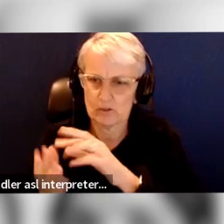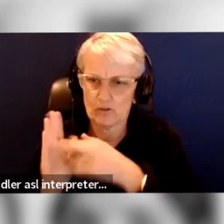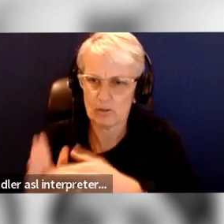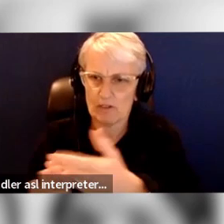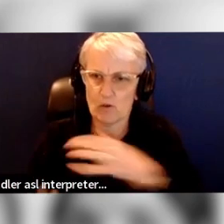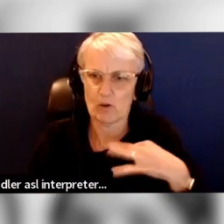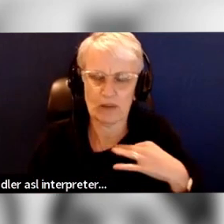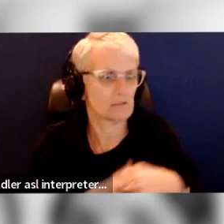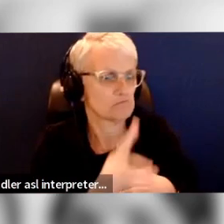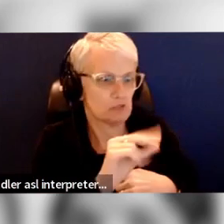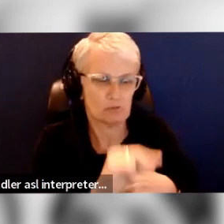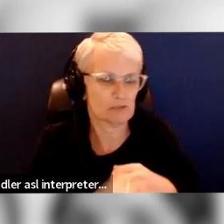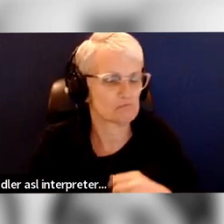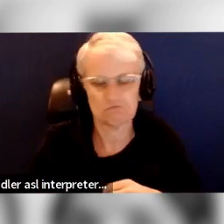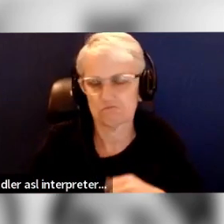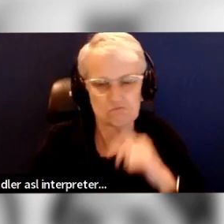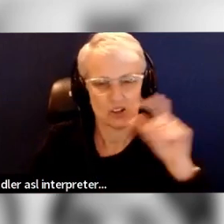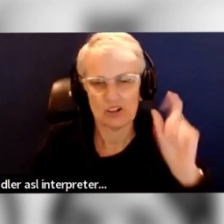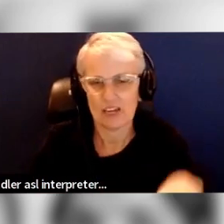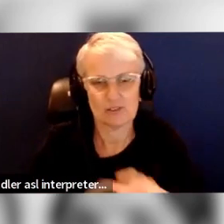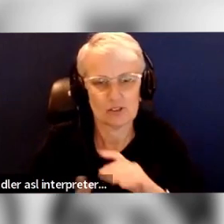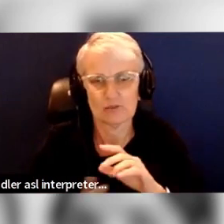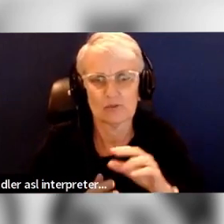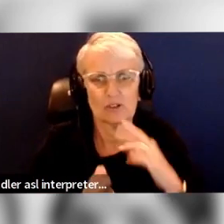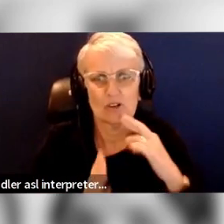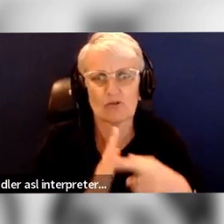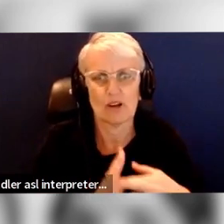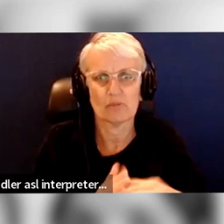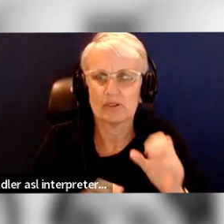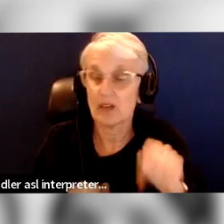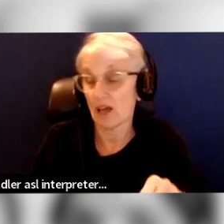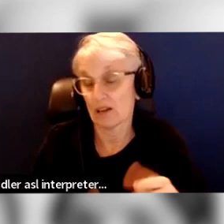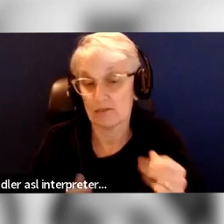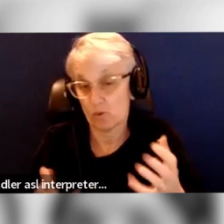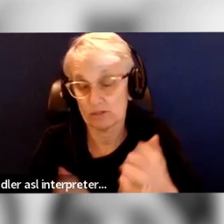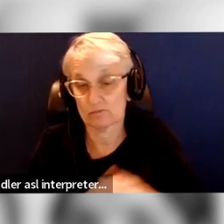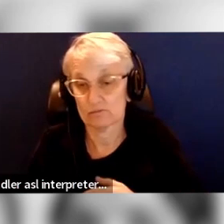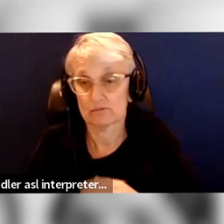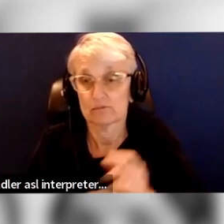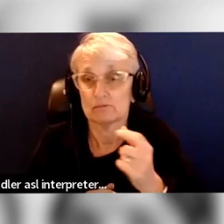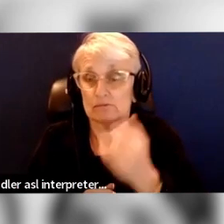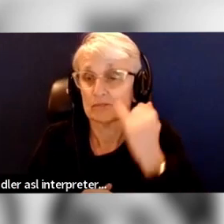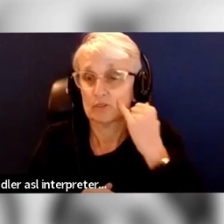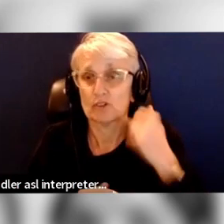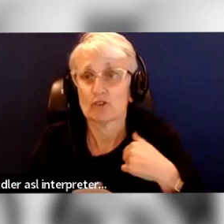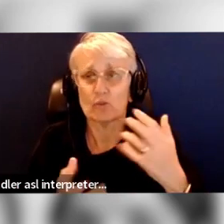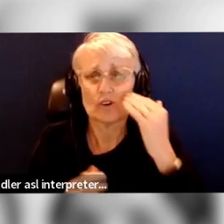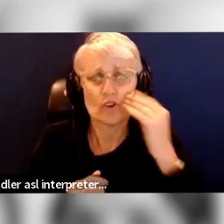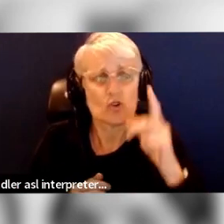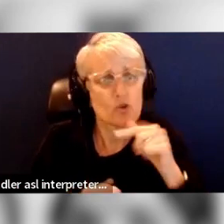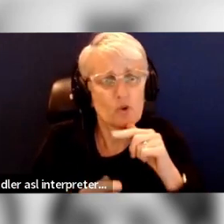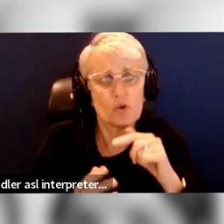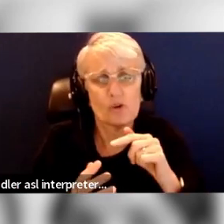Nope. Good question. You do not have to connect with a rep before you apply. You're welcome to. If you are interested in who the contact would be at the